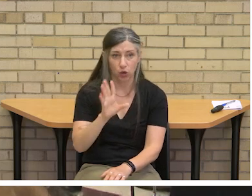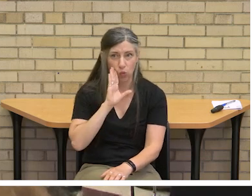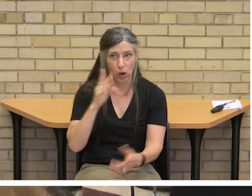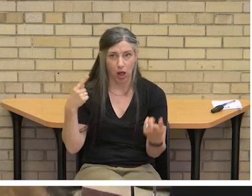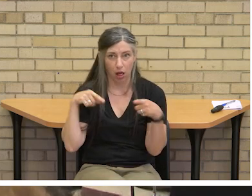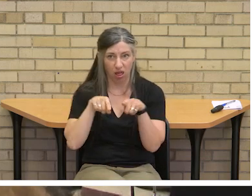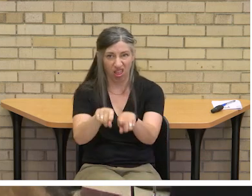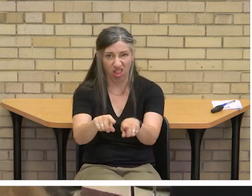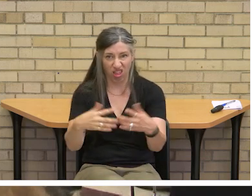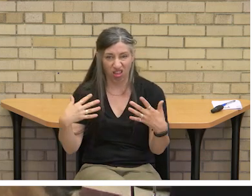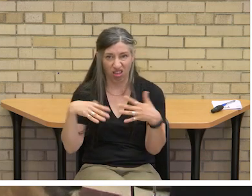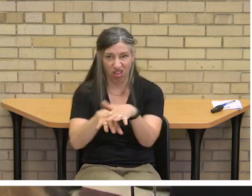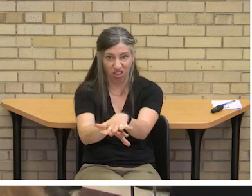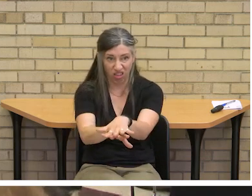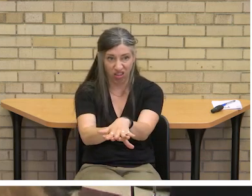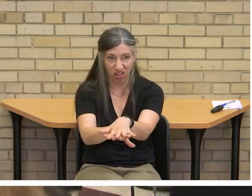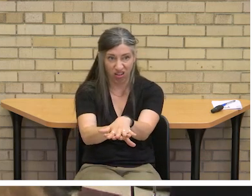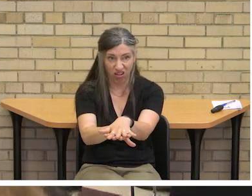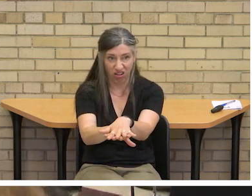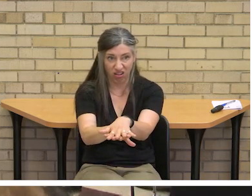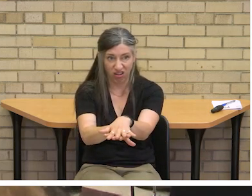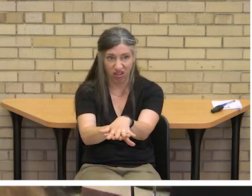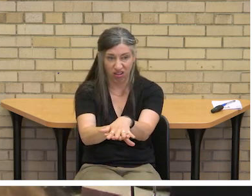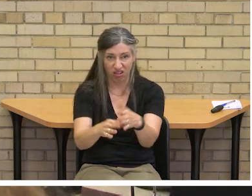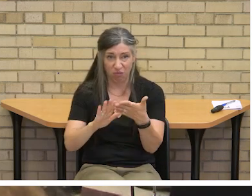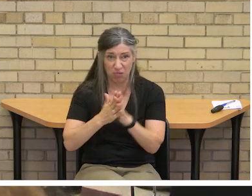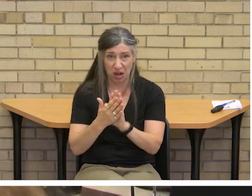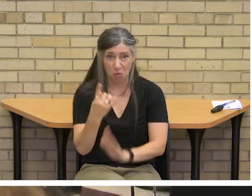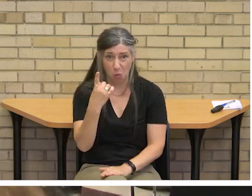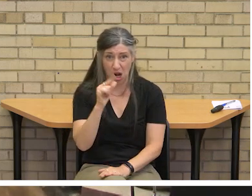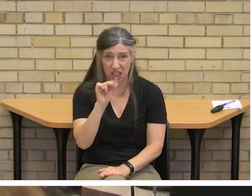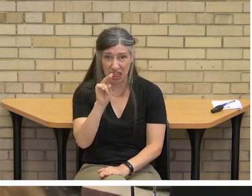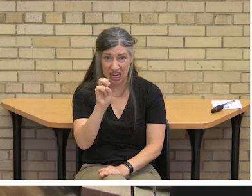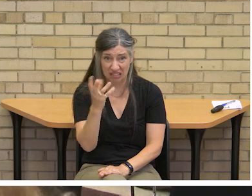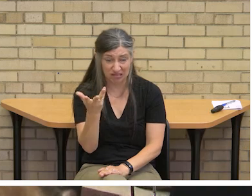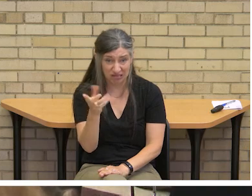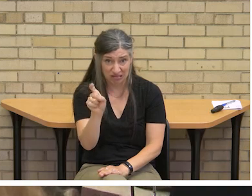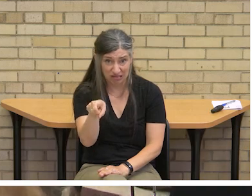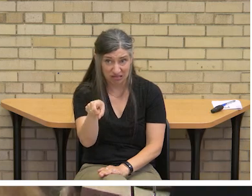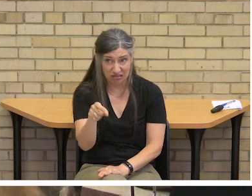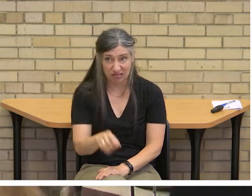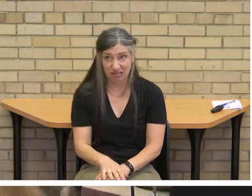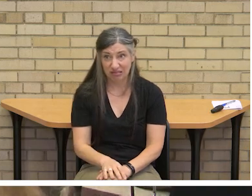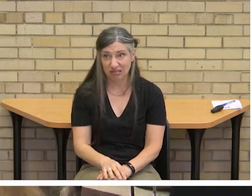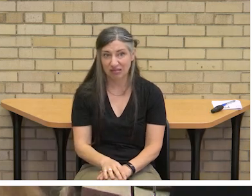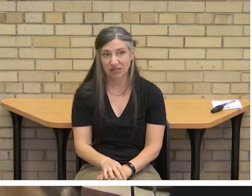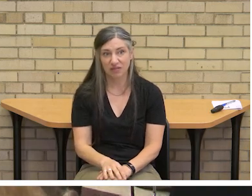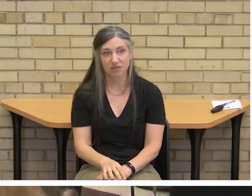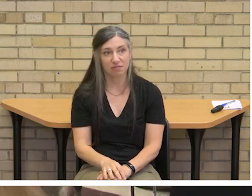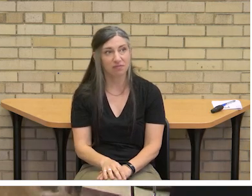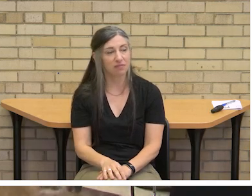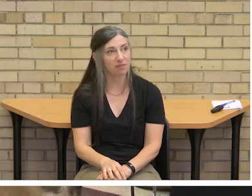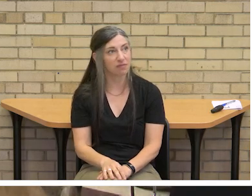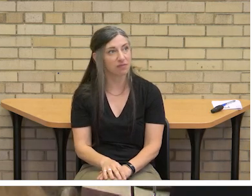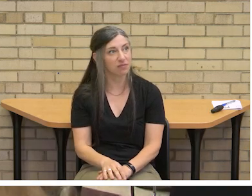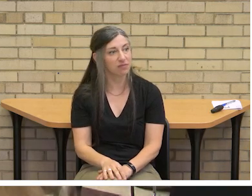point then before the bridge where traffic is going to have to merge to a single lane and then open back up to 2 lanes?